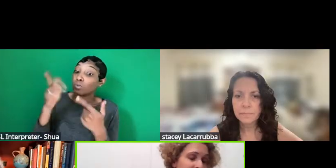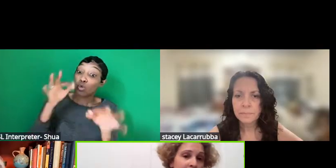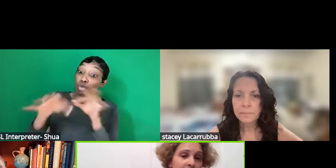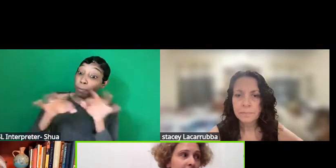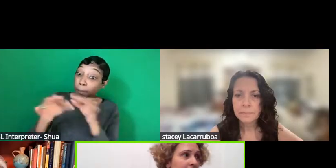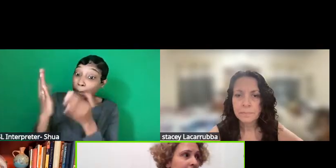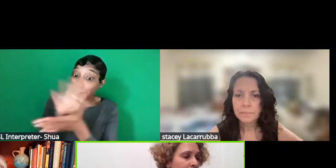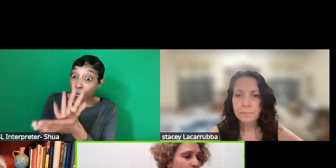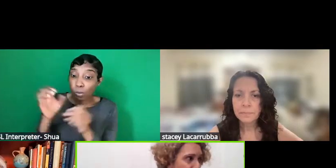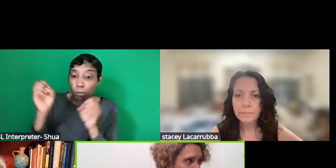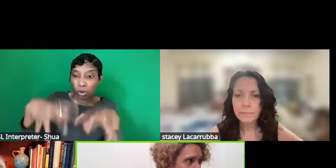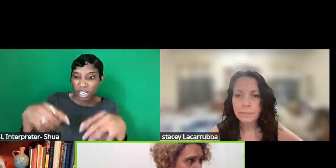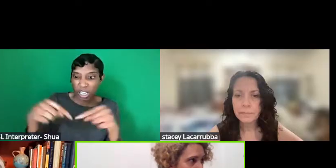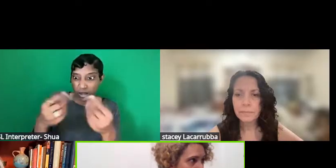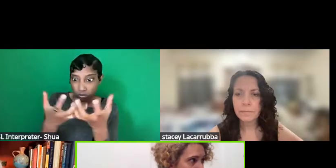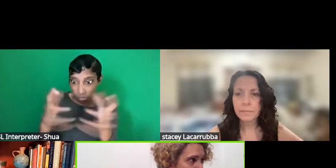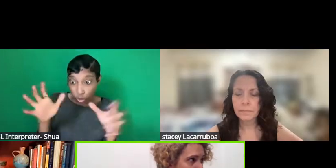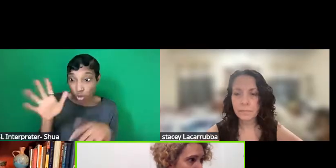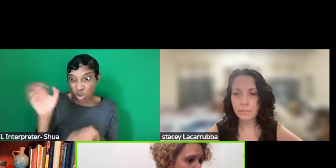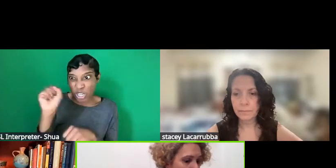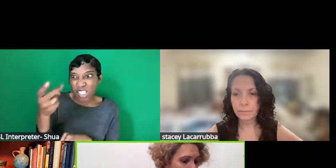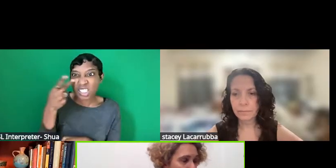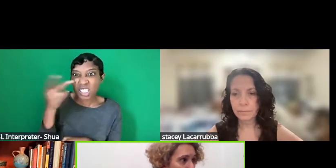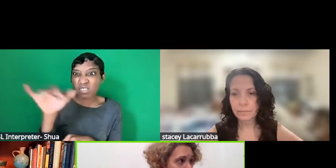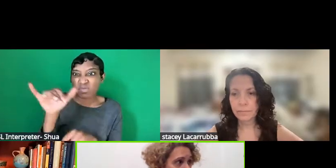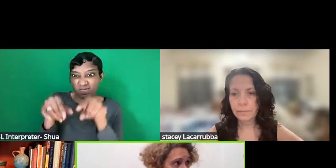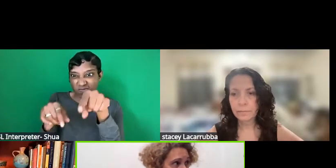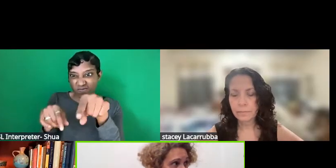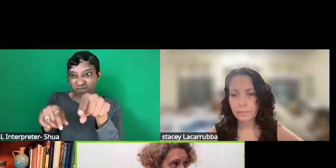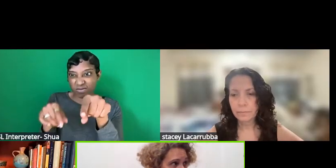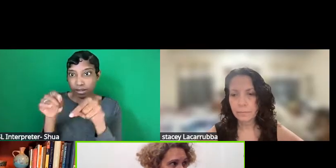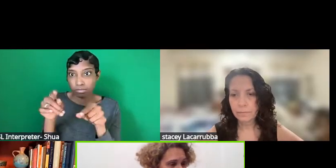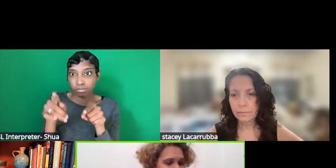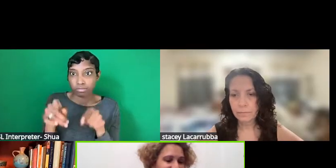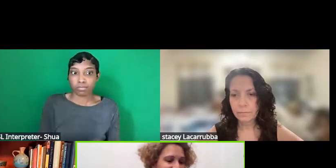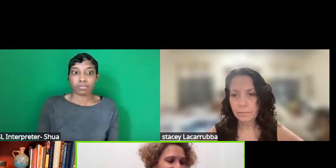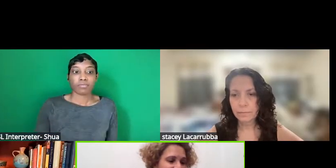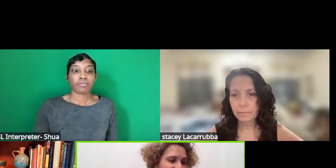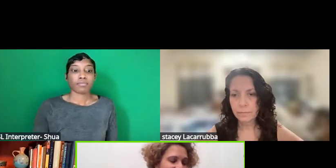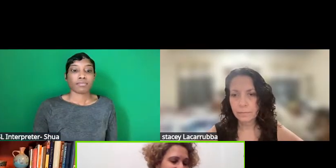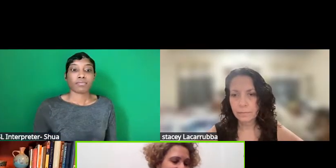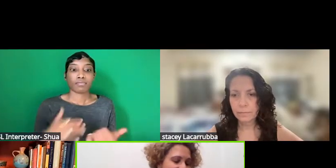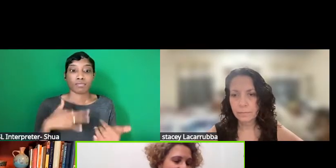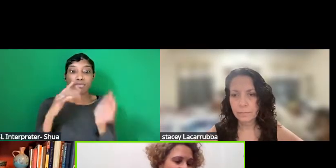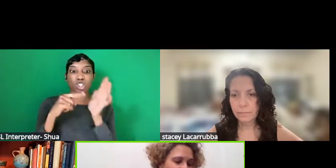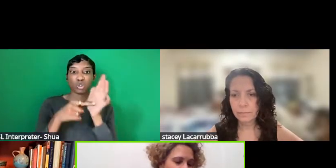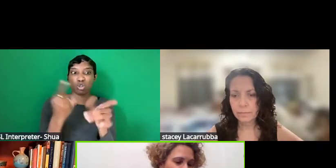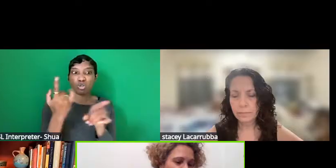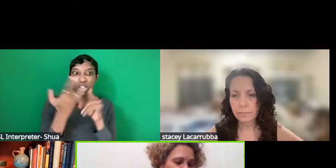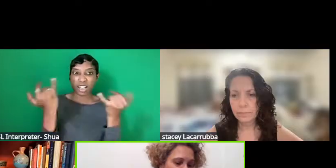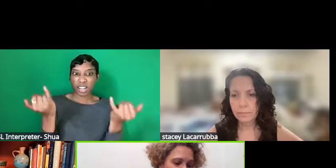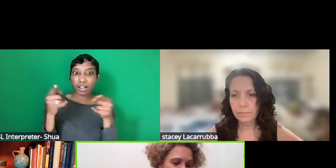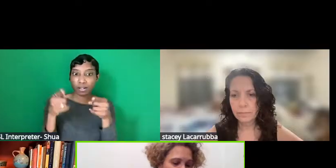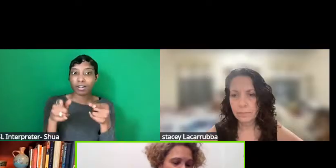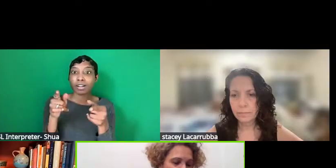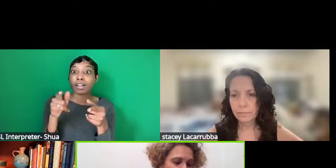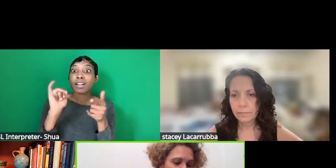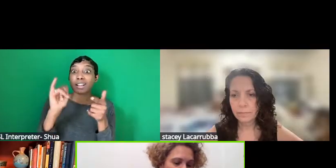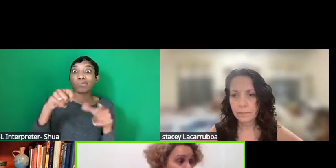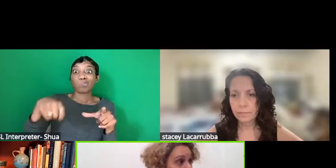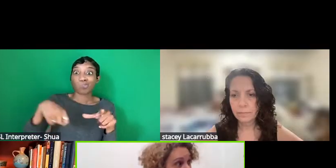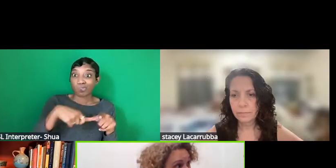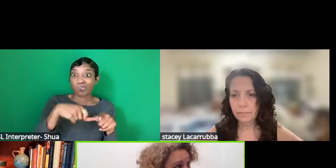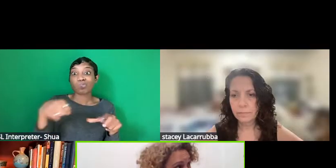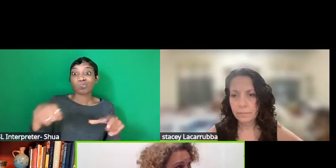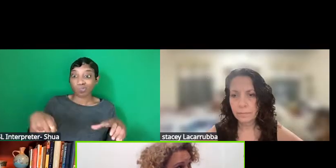You can see, hopefully, from what I'm going to show you right now. Look at that. And that's not even stirred.